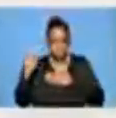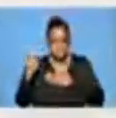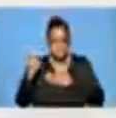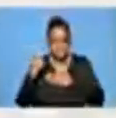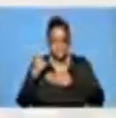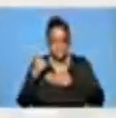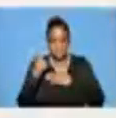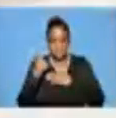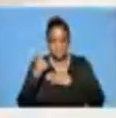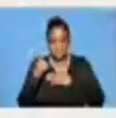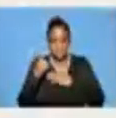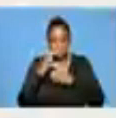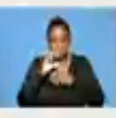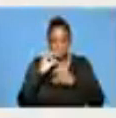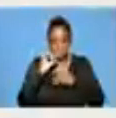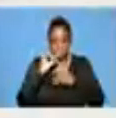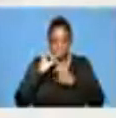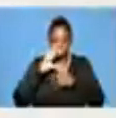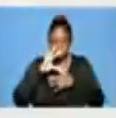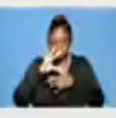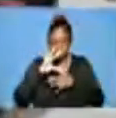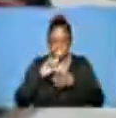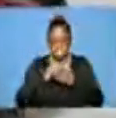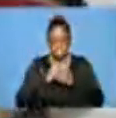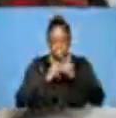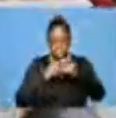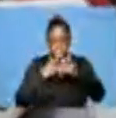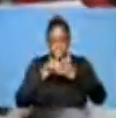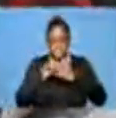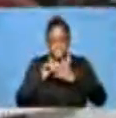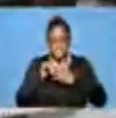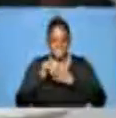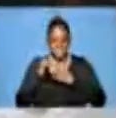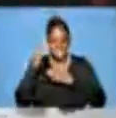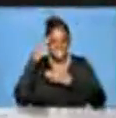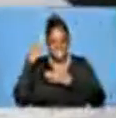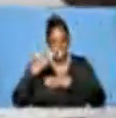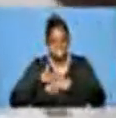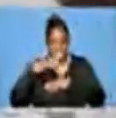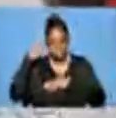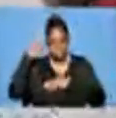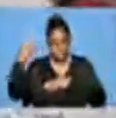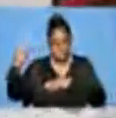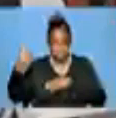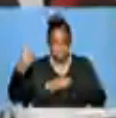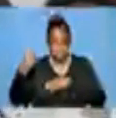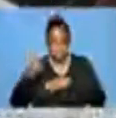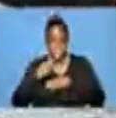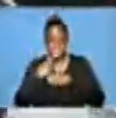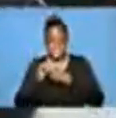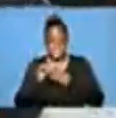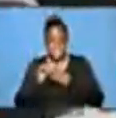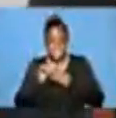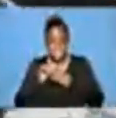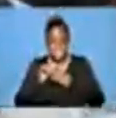2019 catastrophic storm. After I saw in my dream, it played in my dream just like I would play in